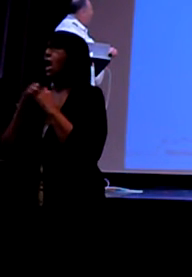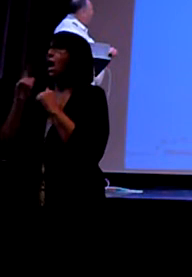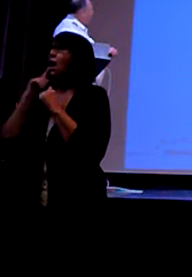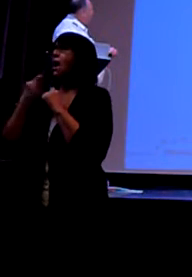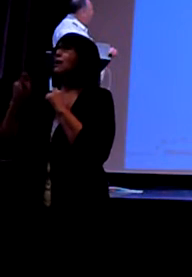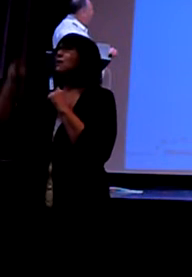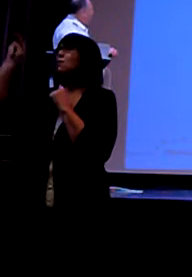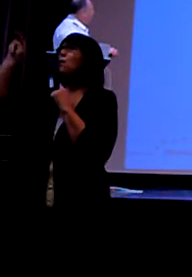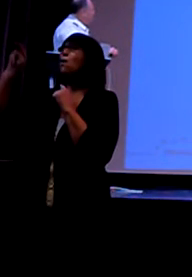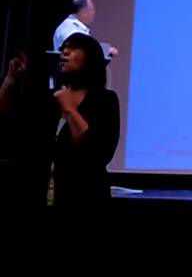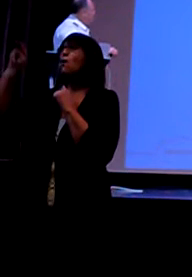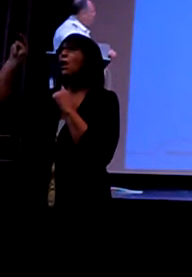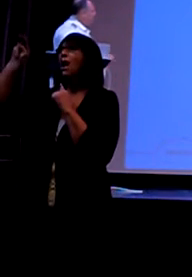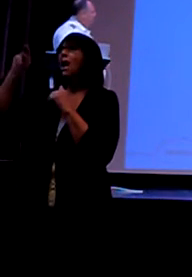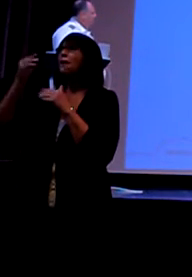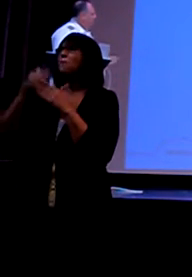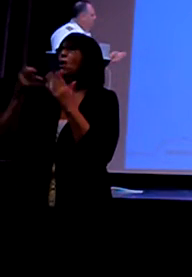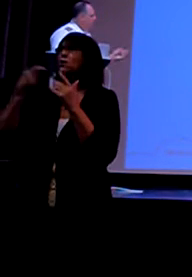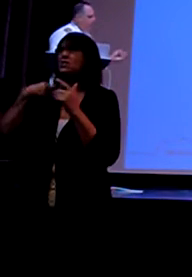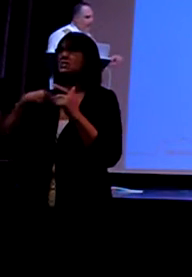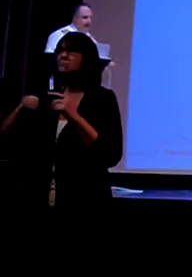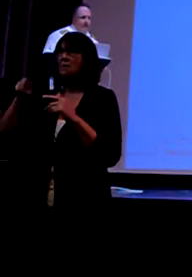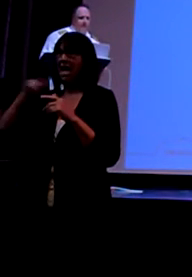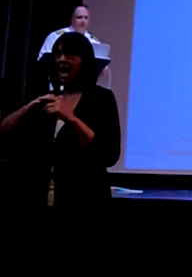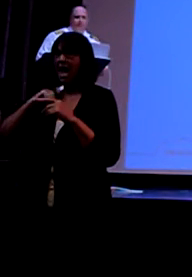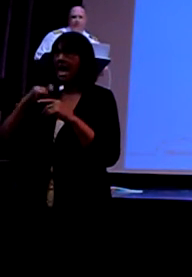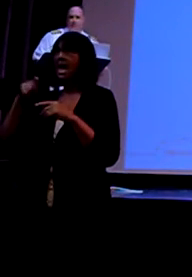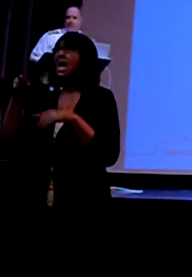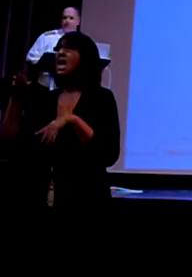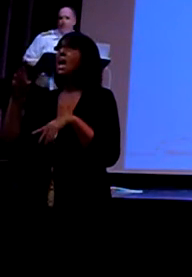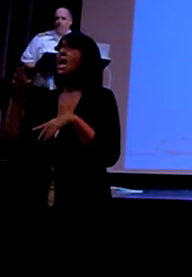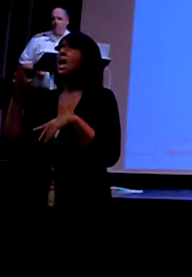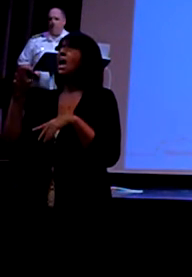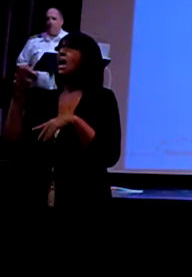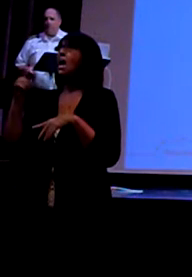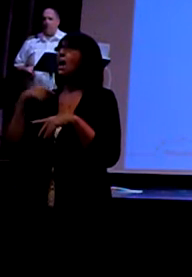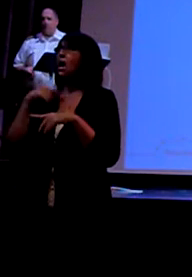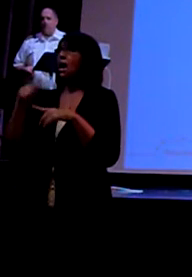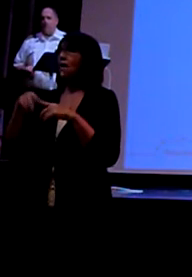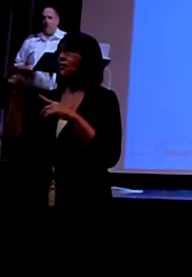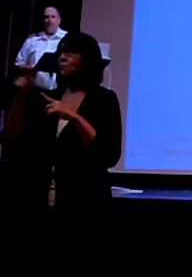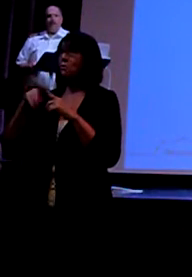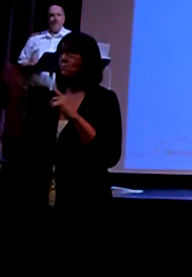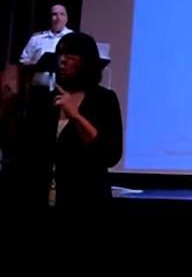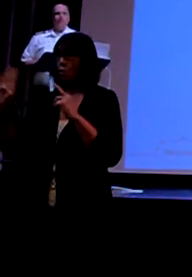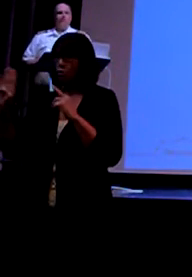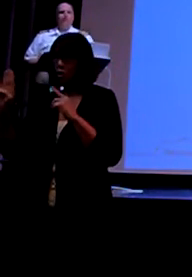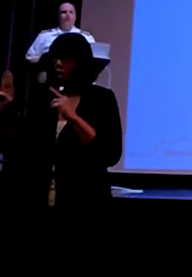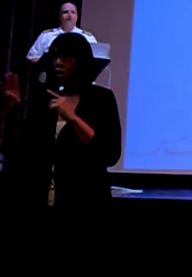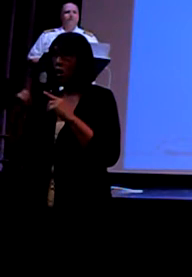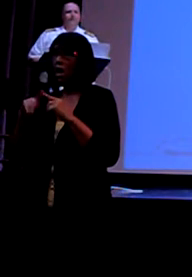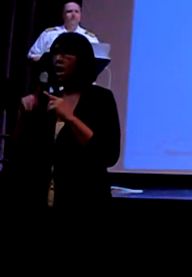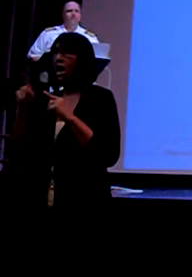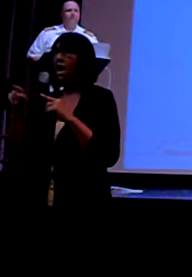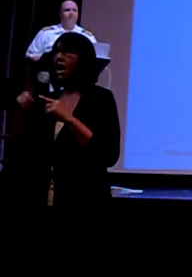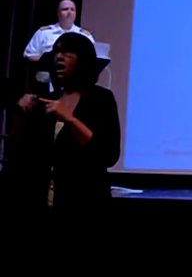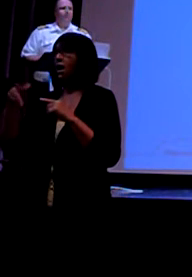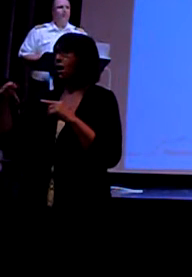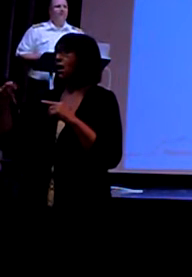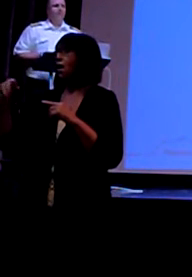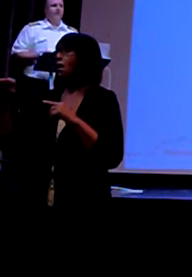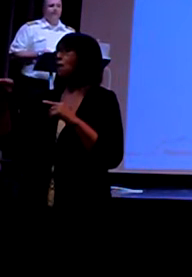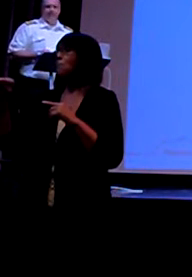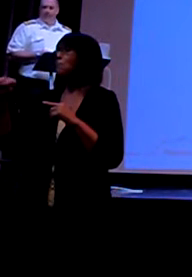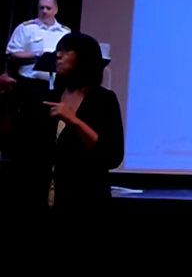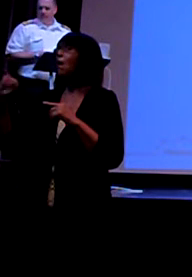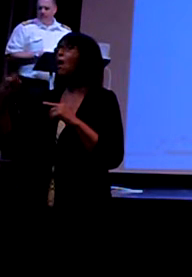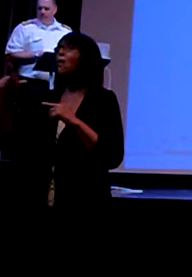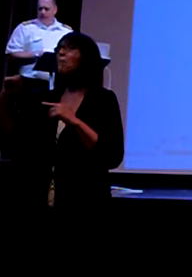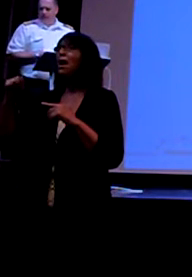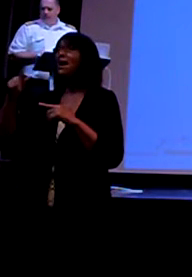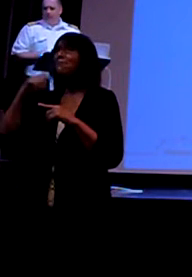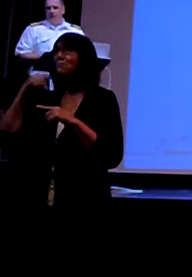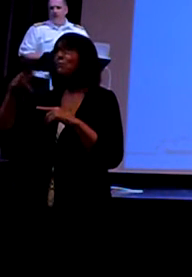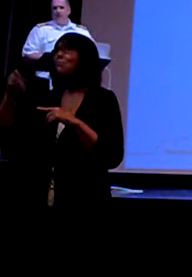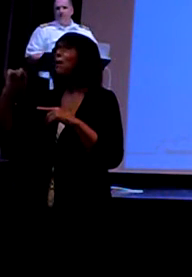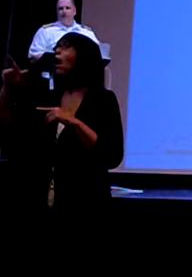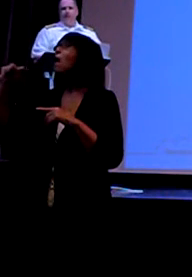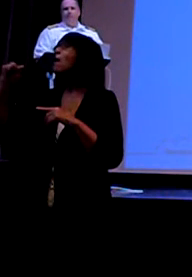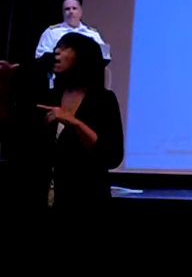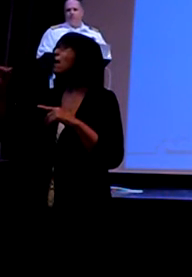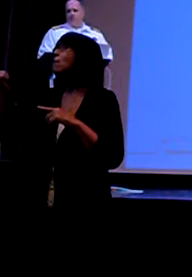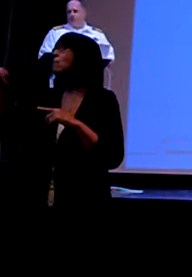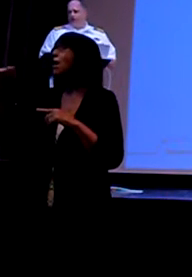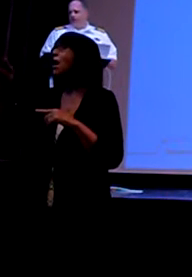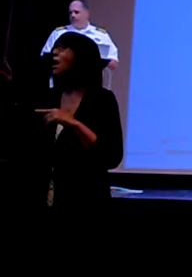up in the northern part of Spain here. Then we went into Barcelona, and we went to Palma, where you all have been. We